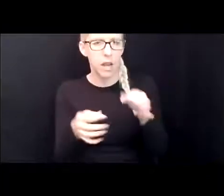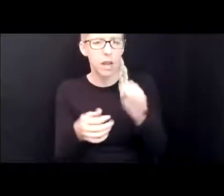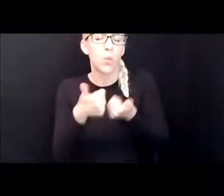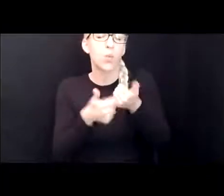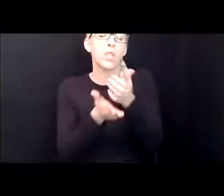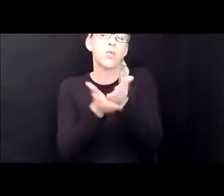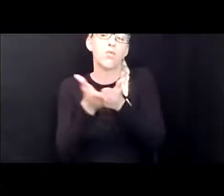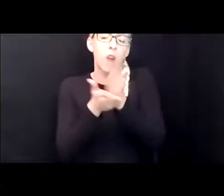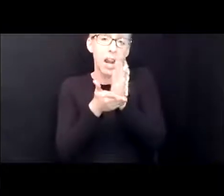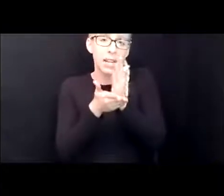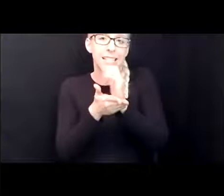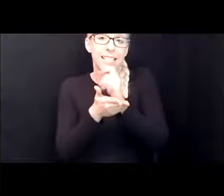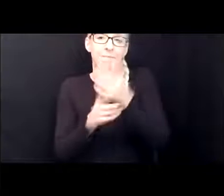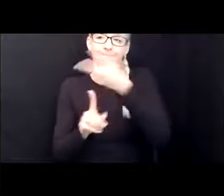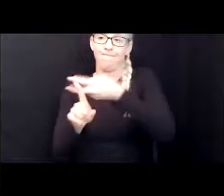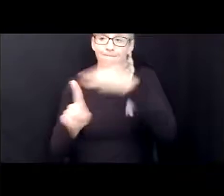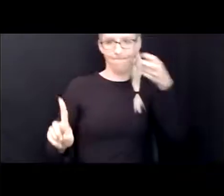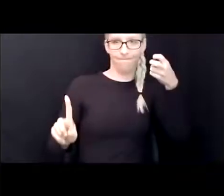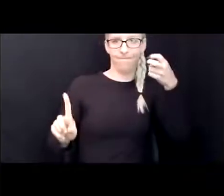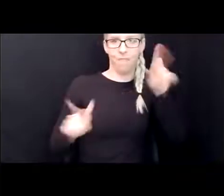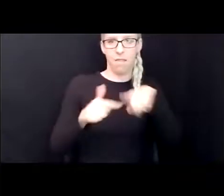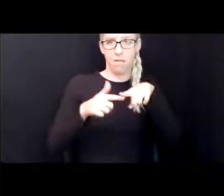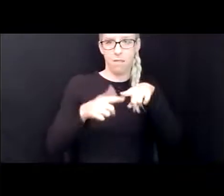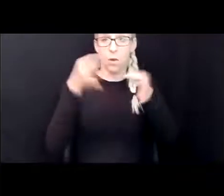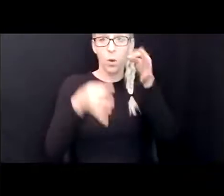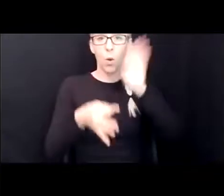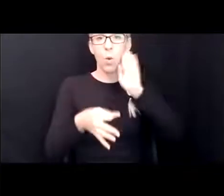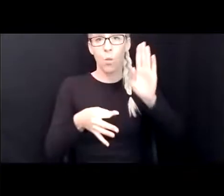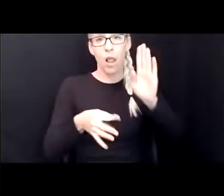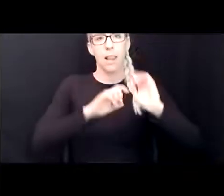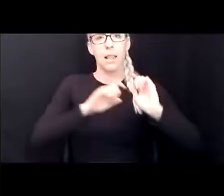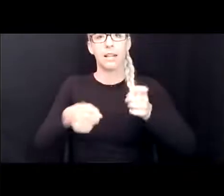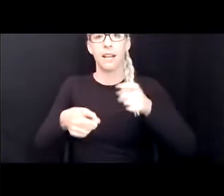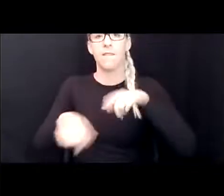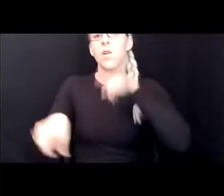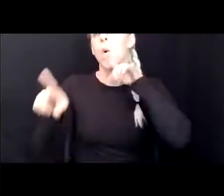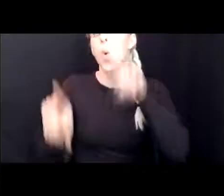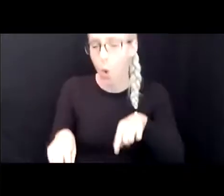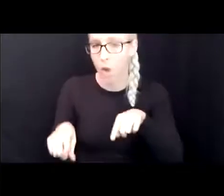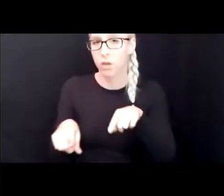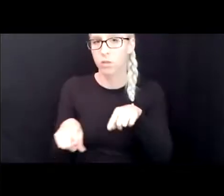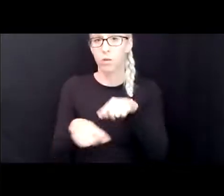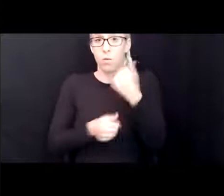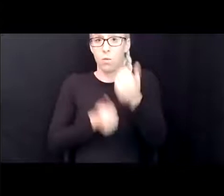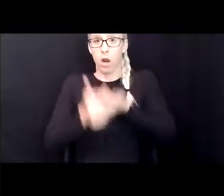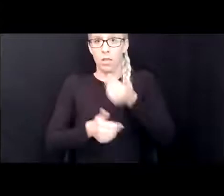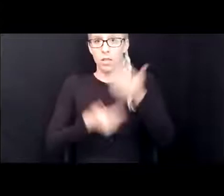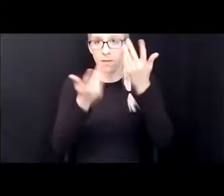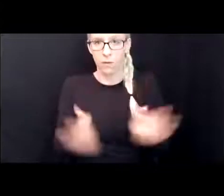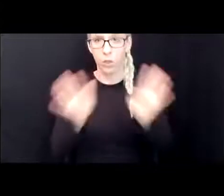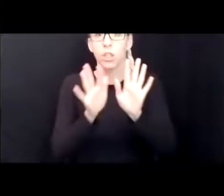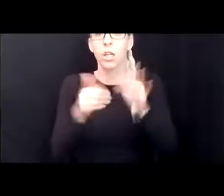individual. And then ultimately, the court will issue orders. So that's the paperwork that comes out after this process.